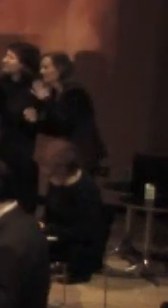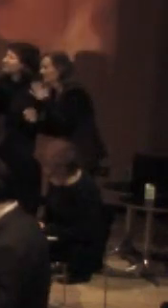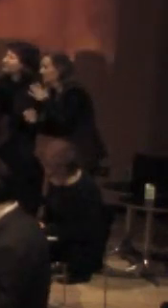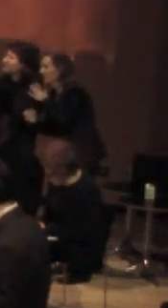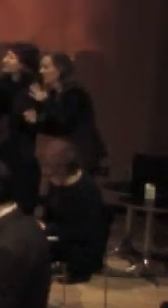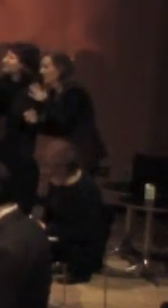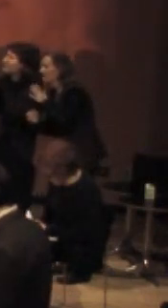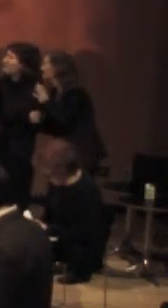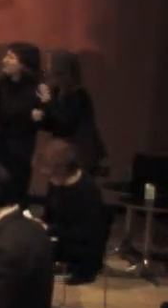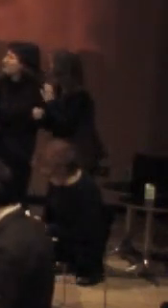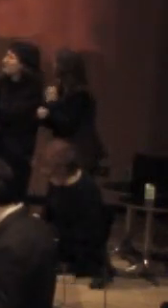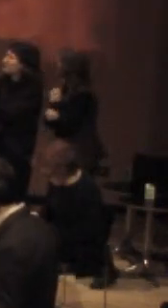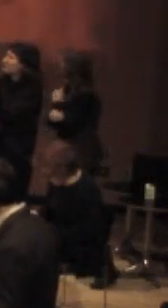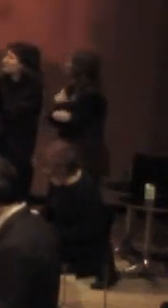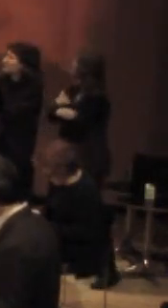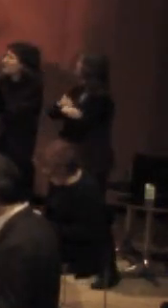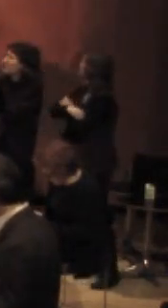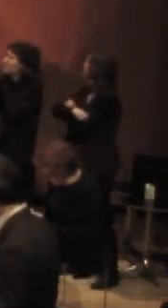the